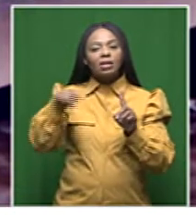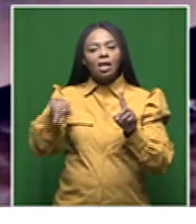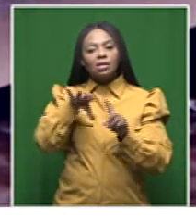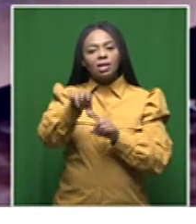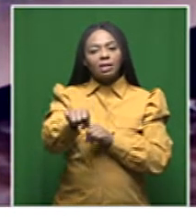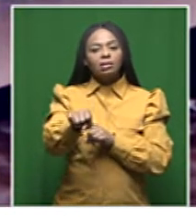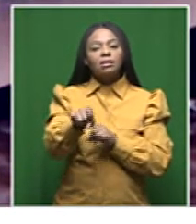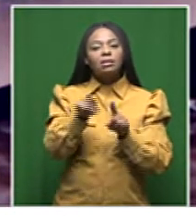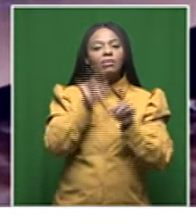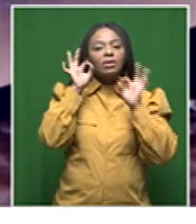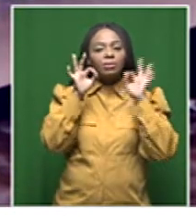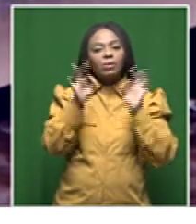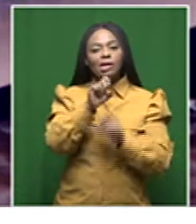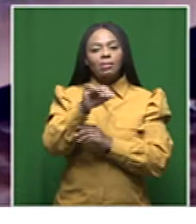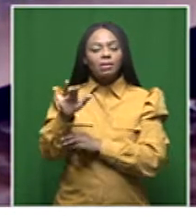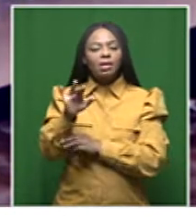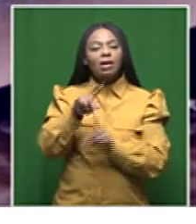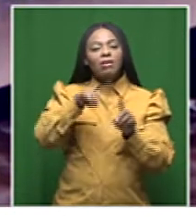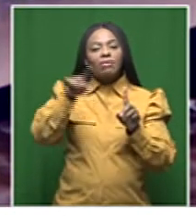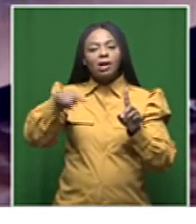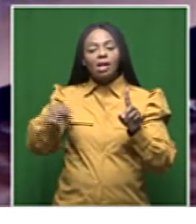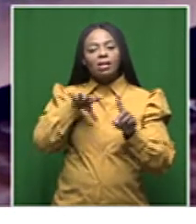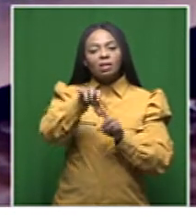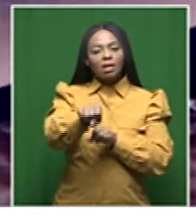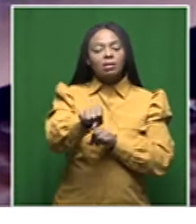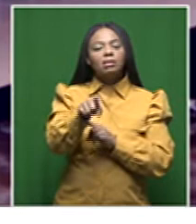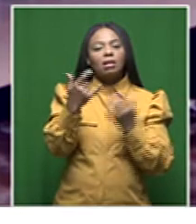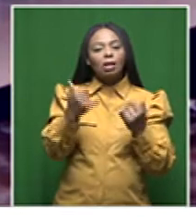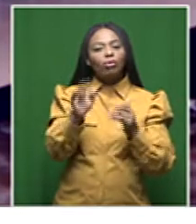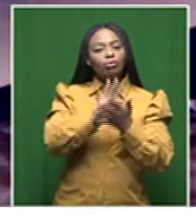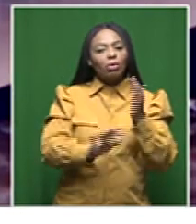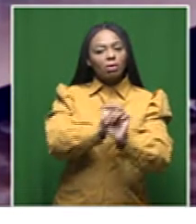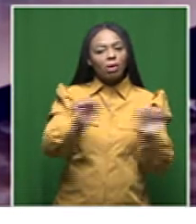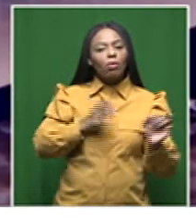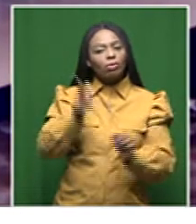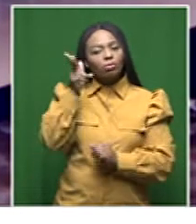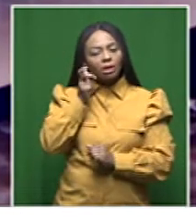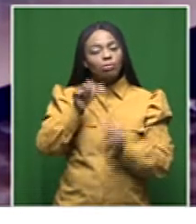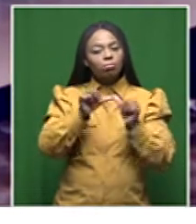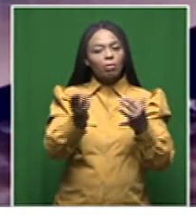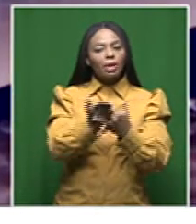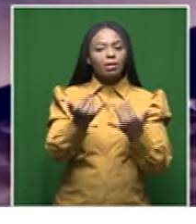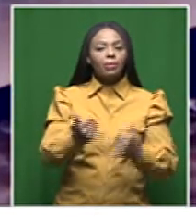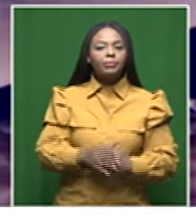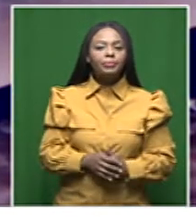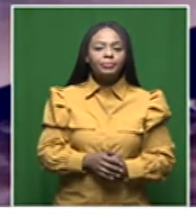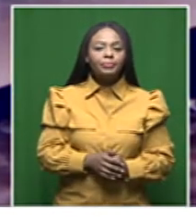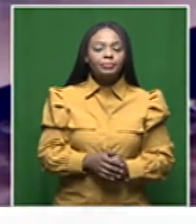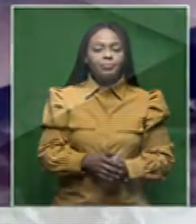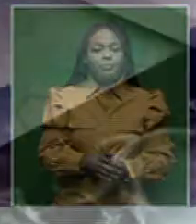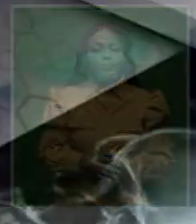Facebook, SABC Vital Signs. We want to know and hear about your story, Vital Signs. We'll continue after this ad break.